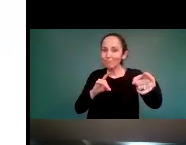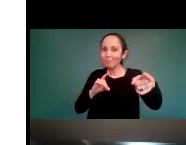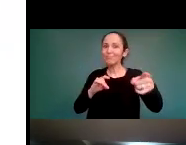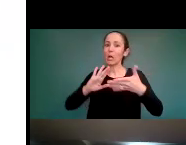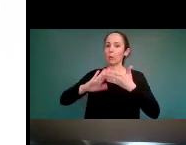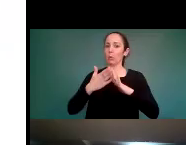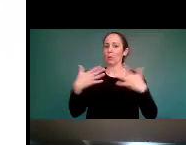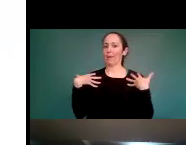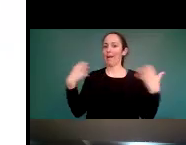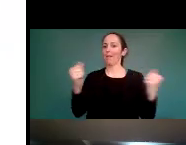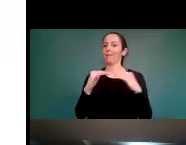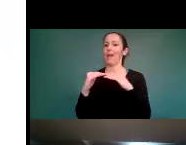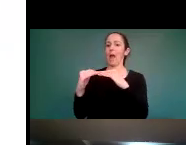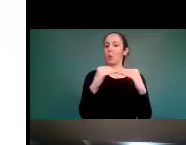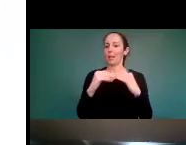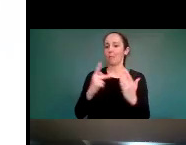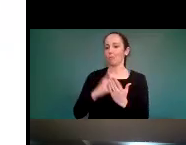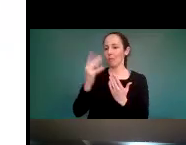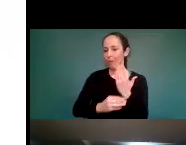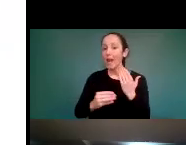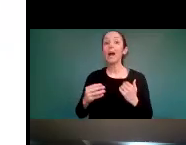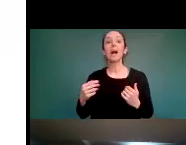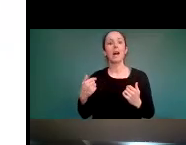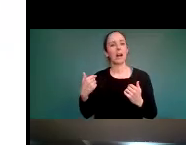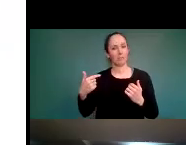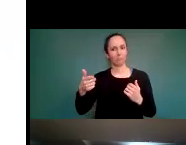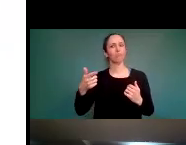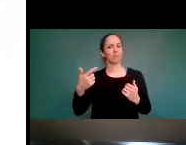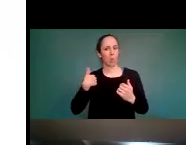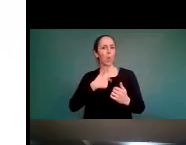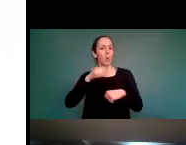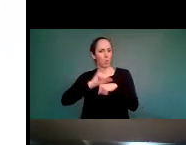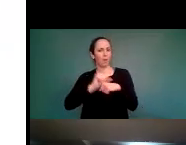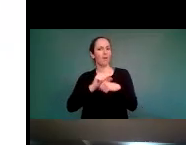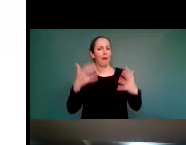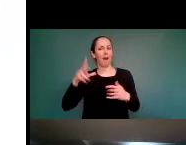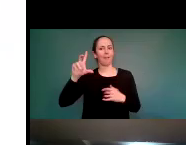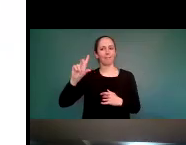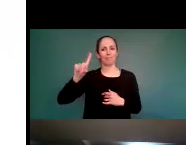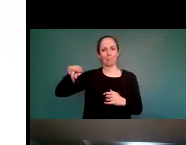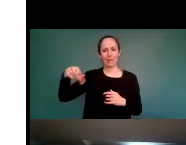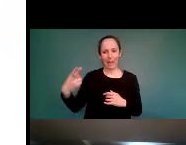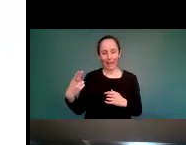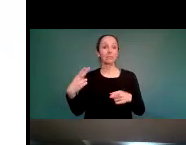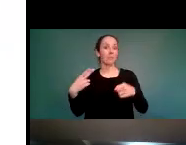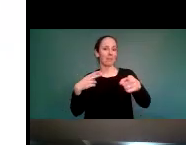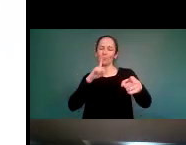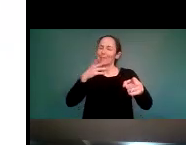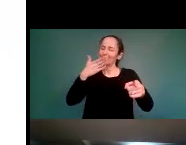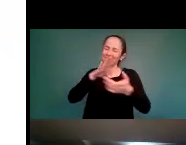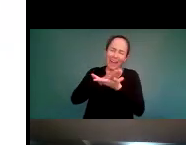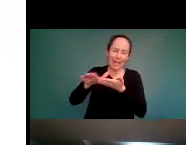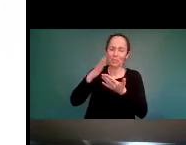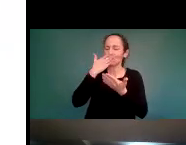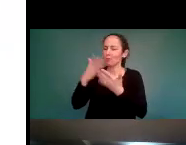Again, I get a lot of chances to work with the Department of Public Health, but this is one that really, again, makes a lot of proactive efforts to connect with folks and to share